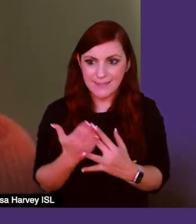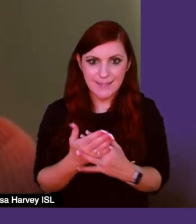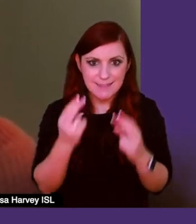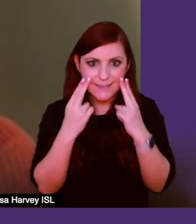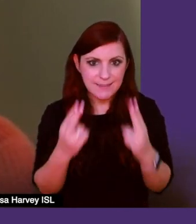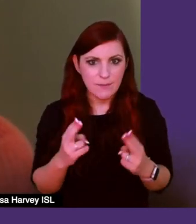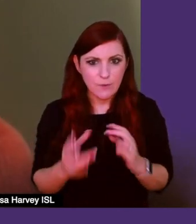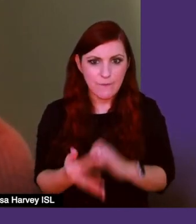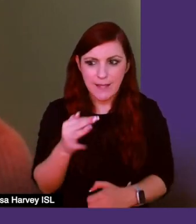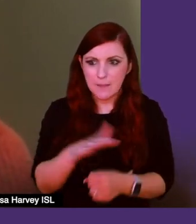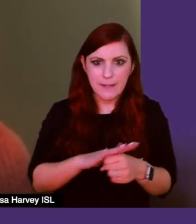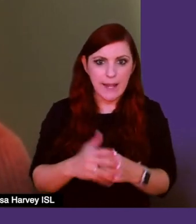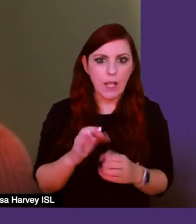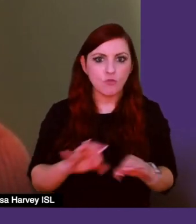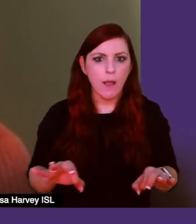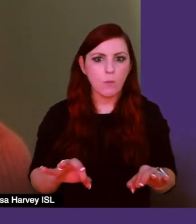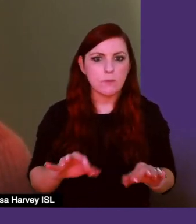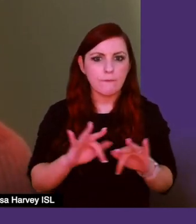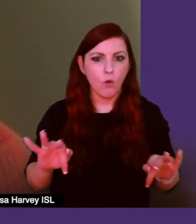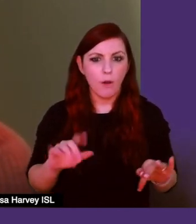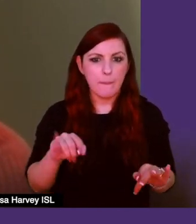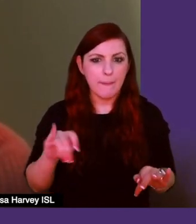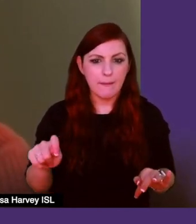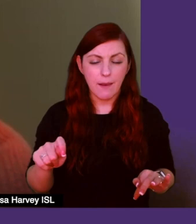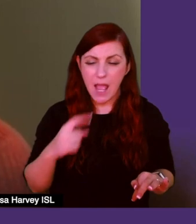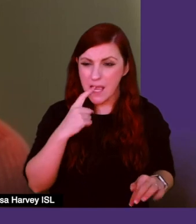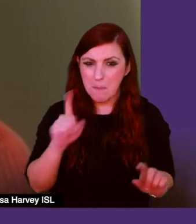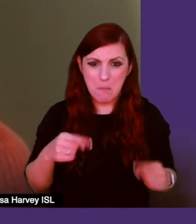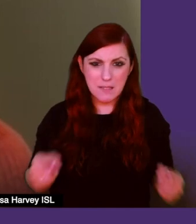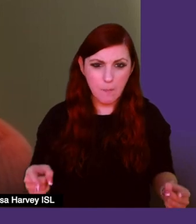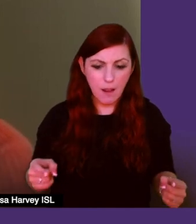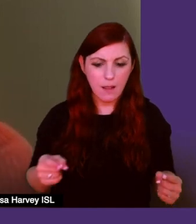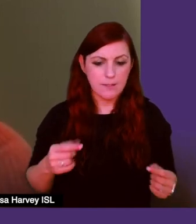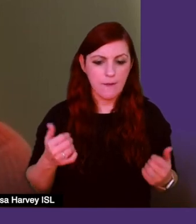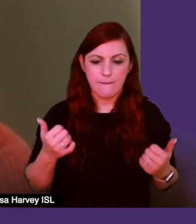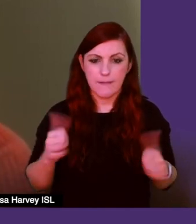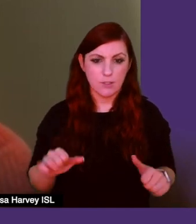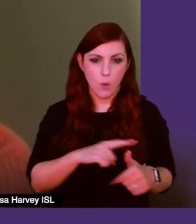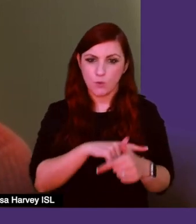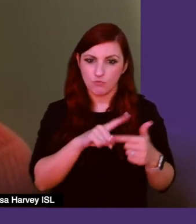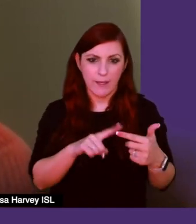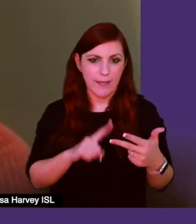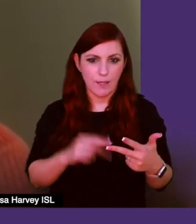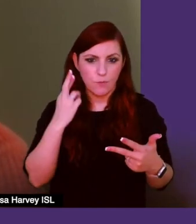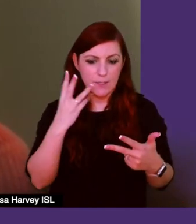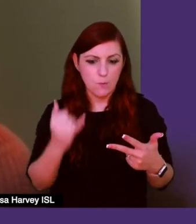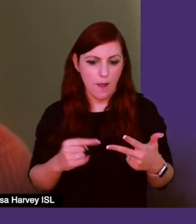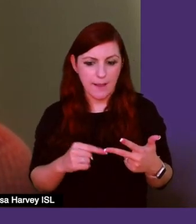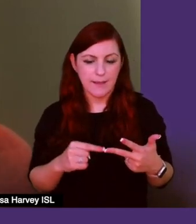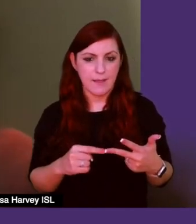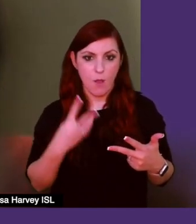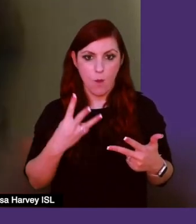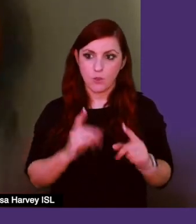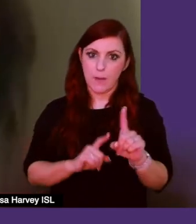access needs, just finding a ground floor flat became impossible. And eventually those three factors, if I wanted to up